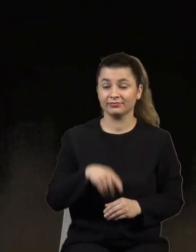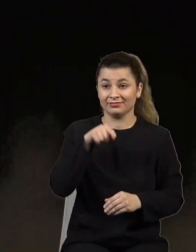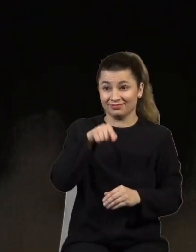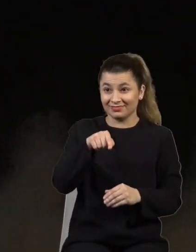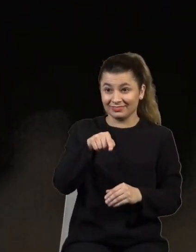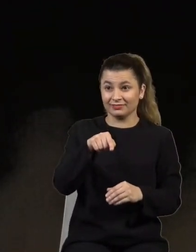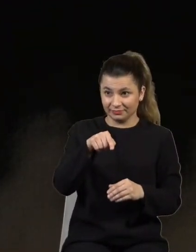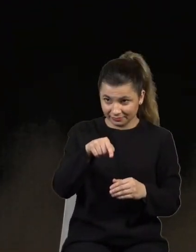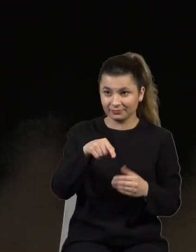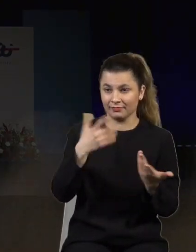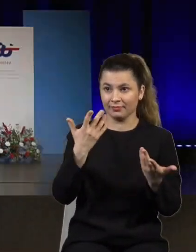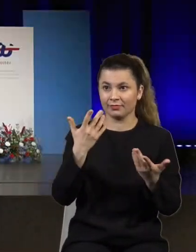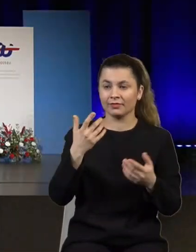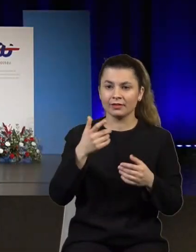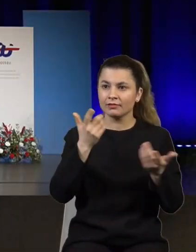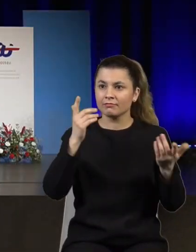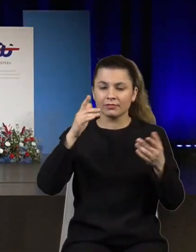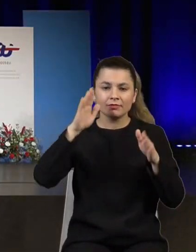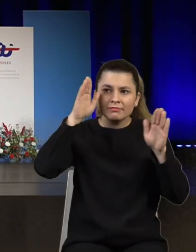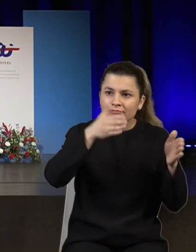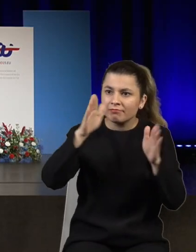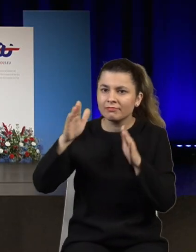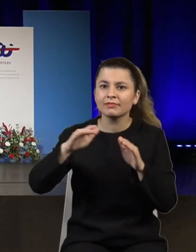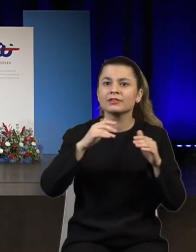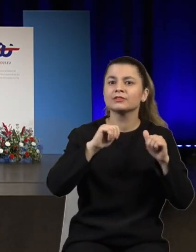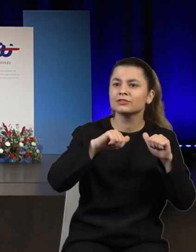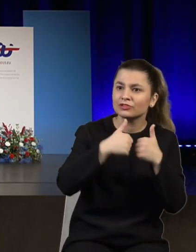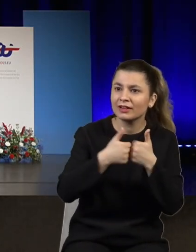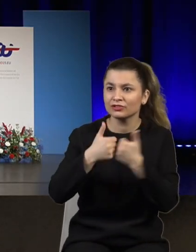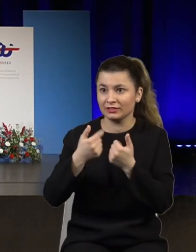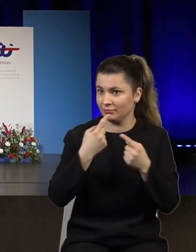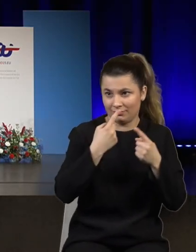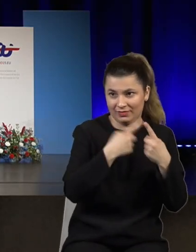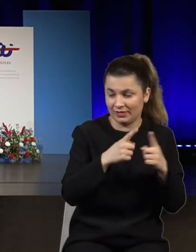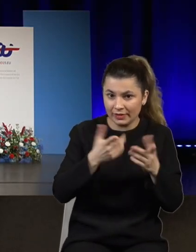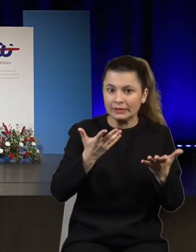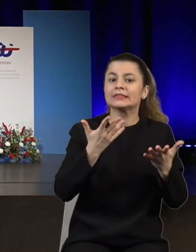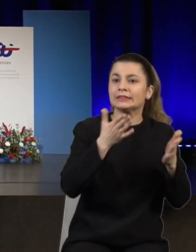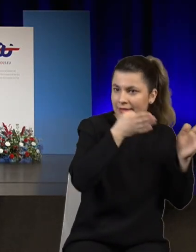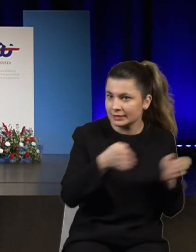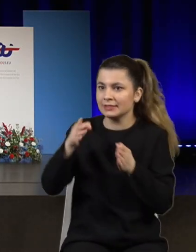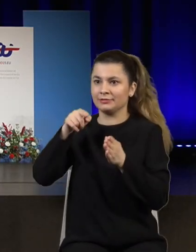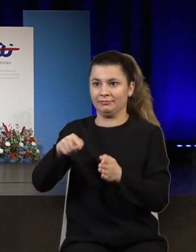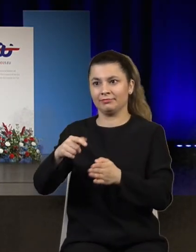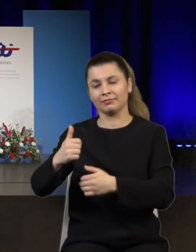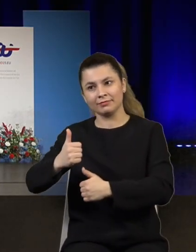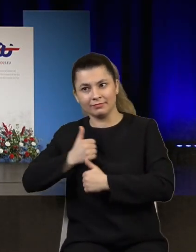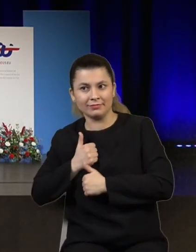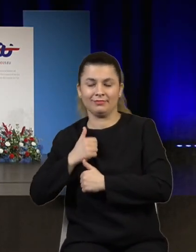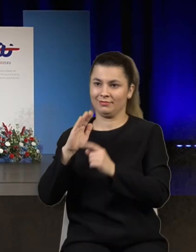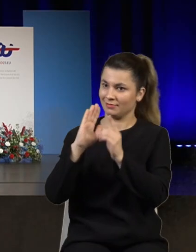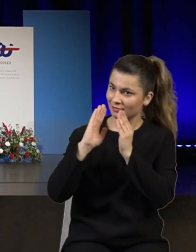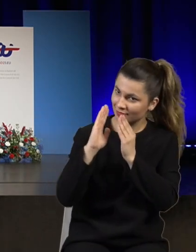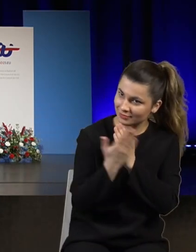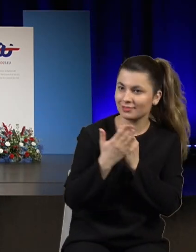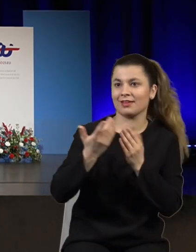only for all the security issues, but also for transport, also